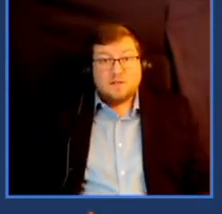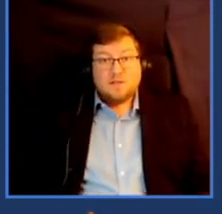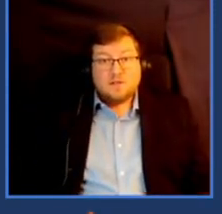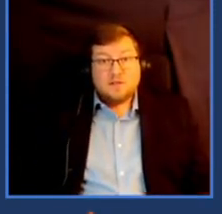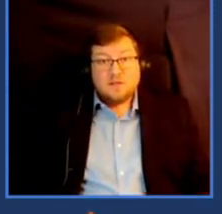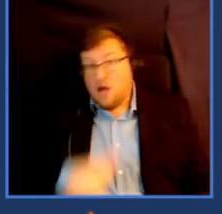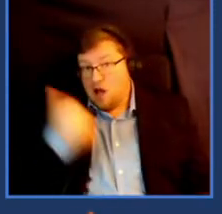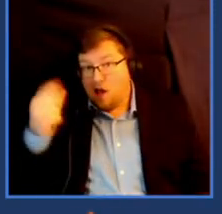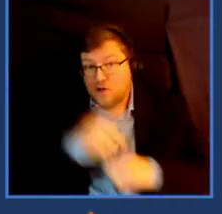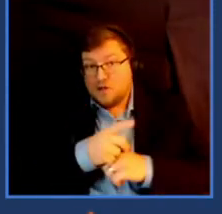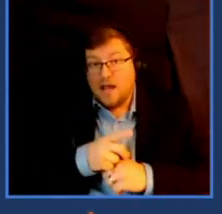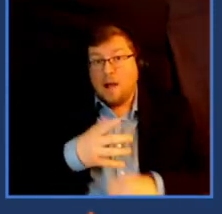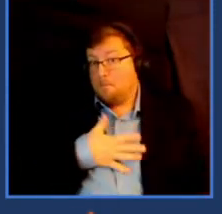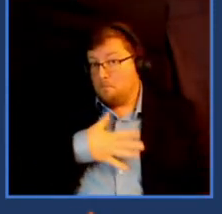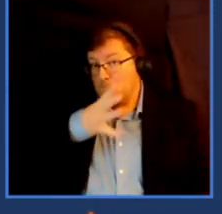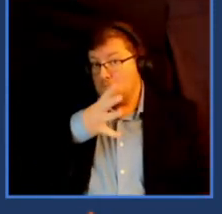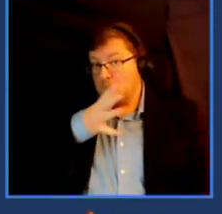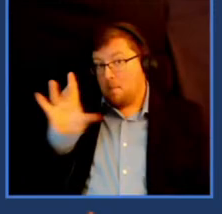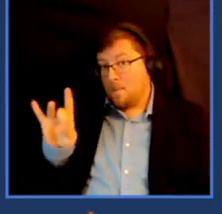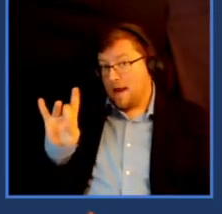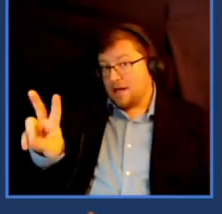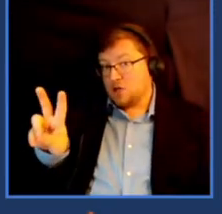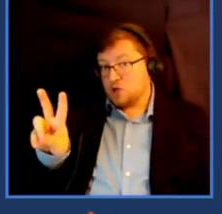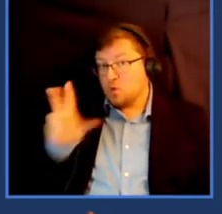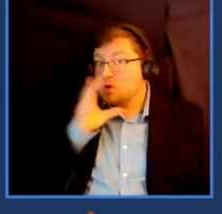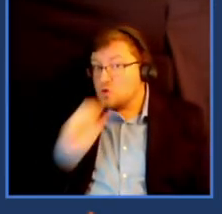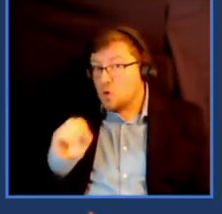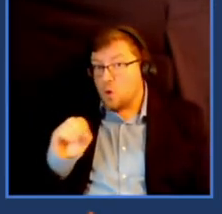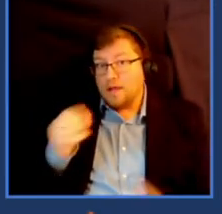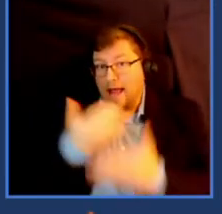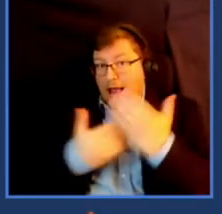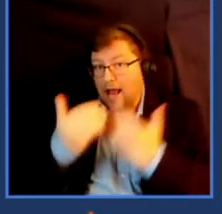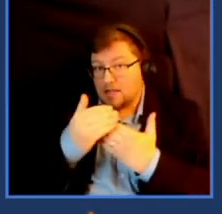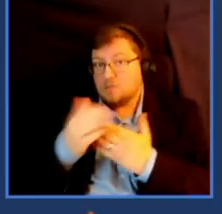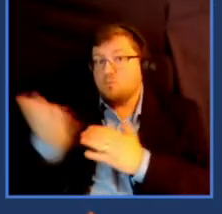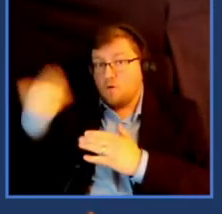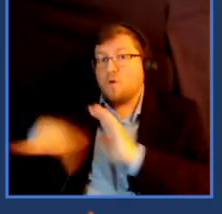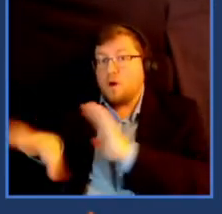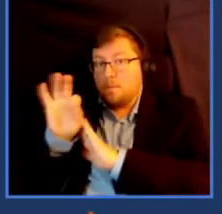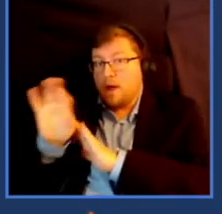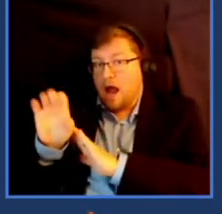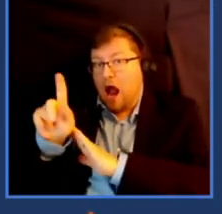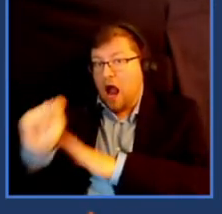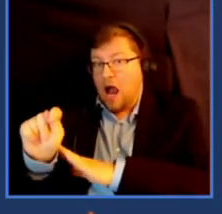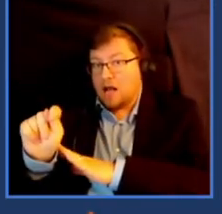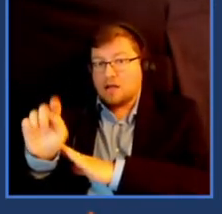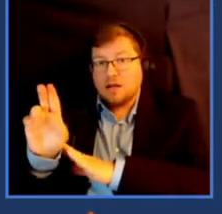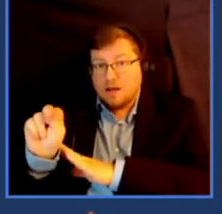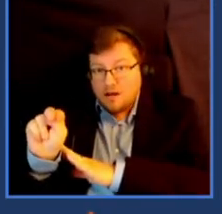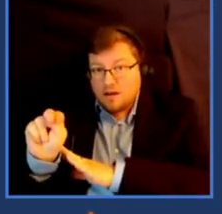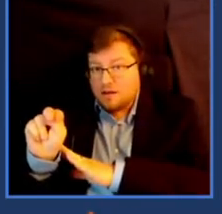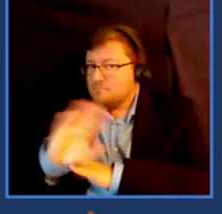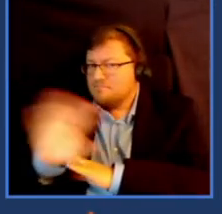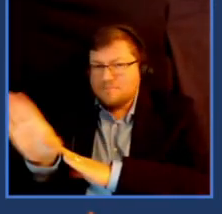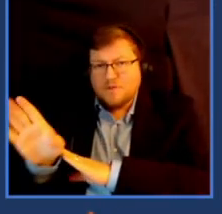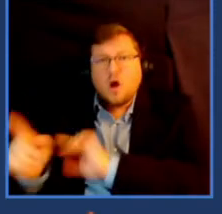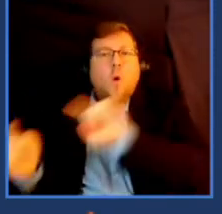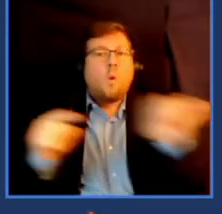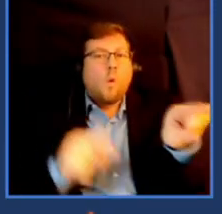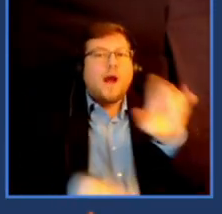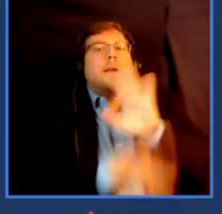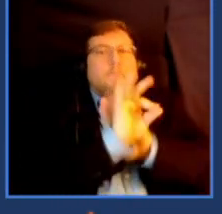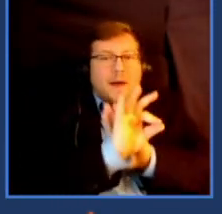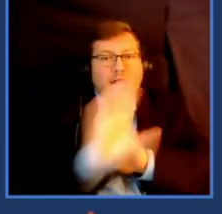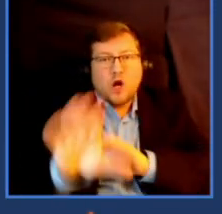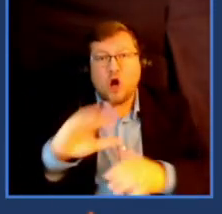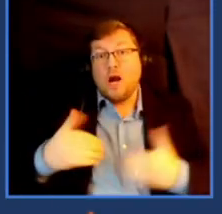the 82-year-old hands that used to pick somebody else's cotton went to the polls and picked her youngest son to be a United States